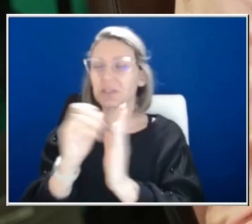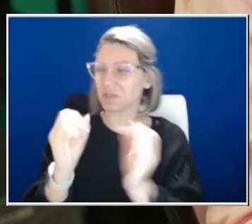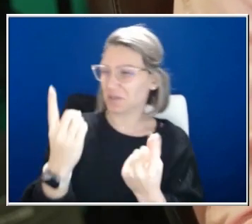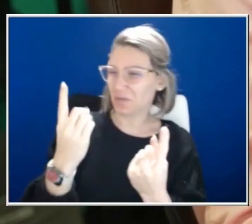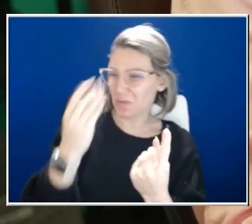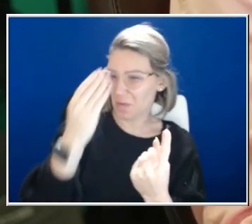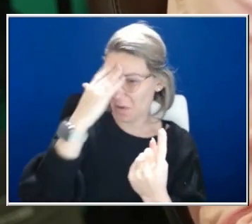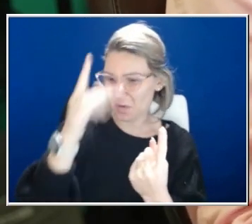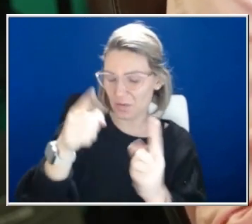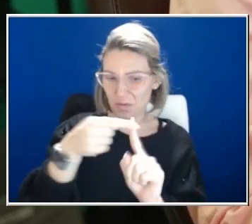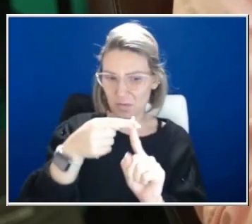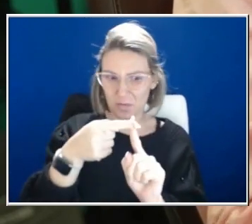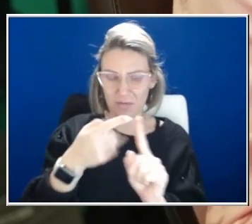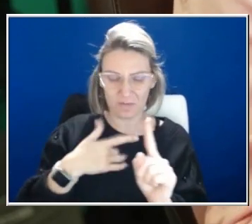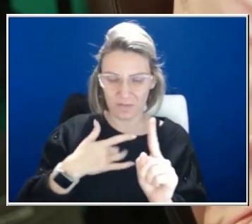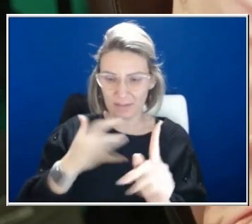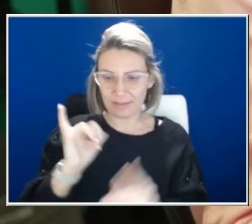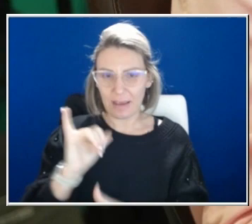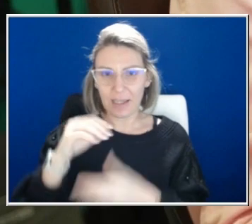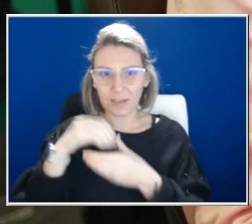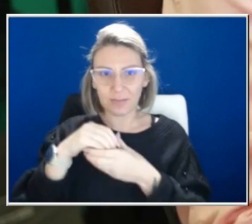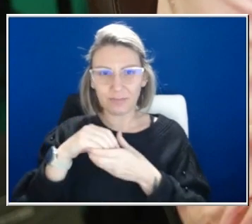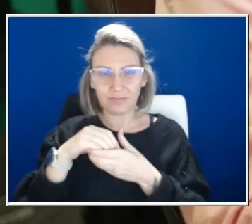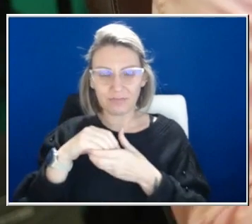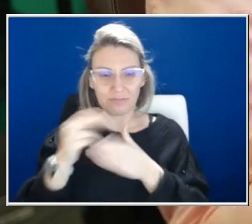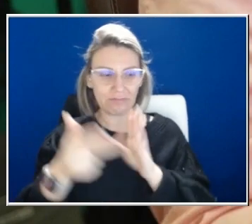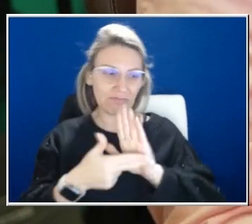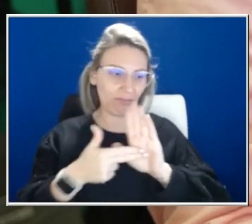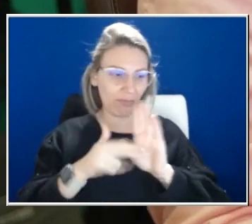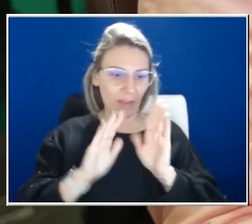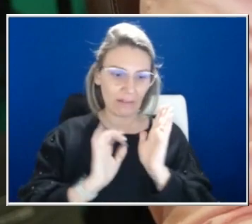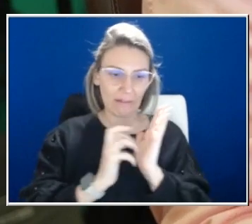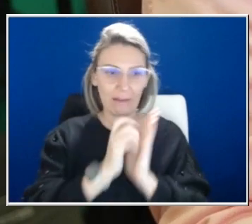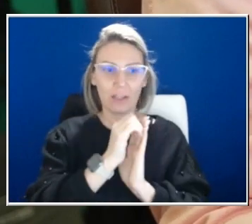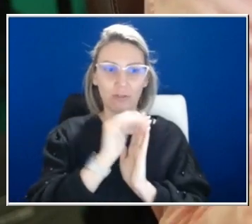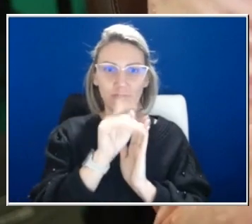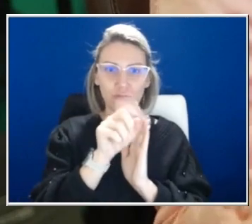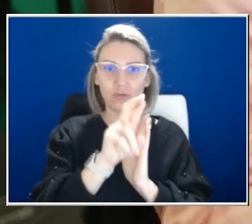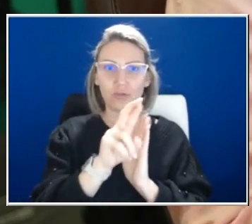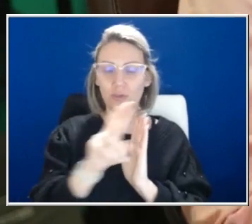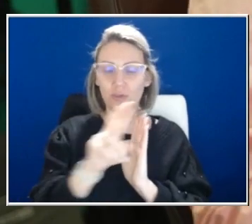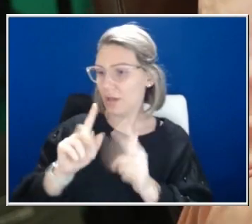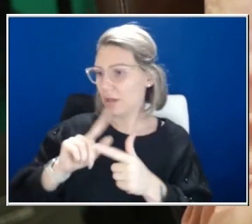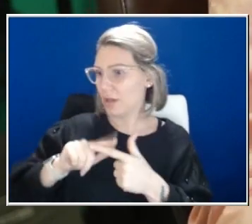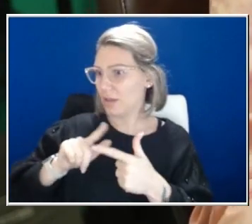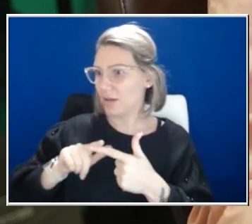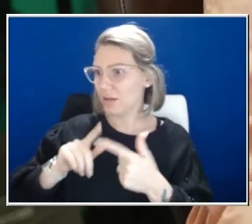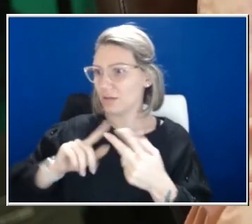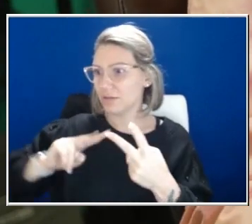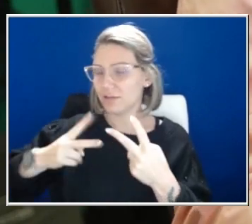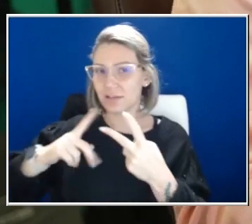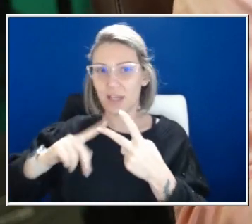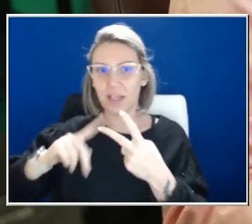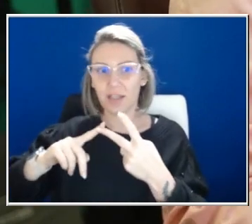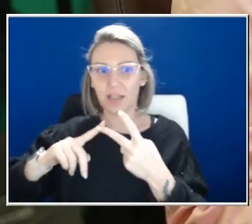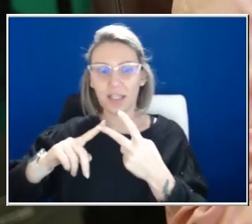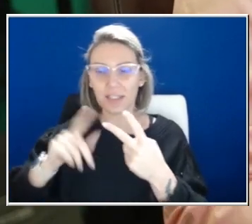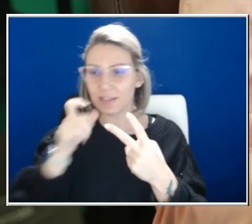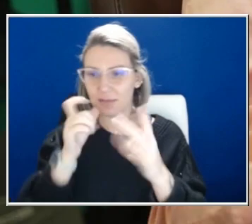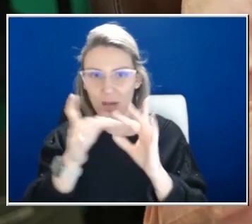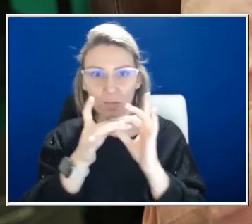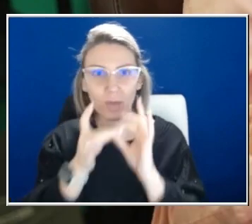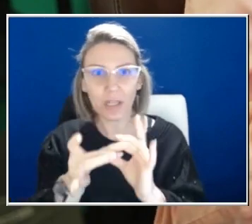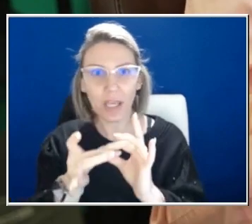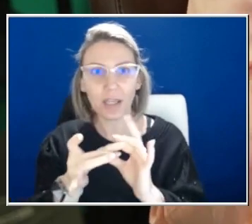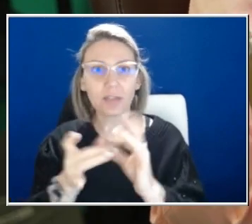cancer, but then to be told you got another cancer that's not even related, it can